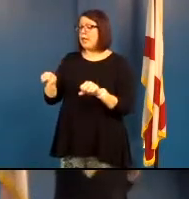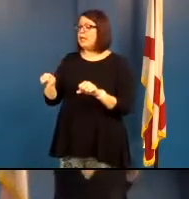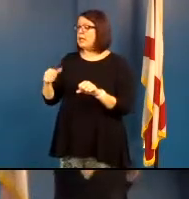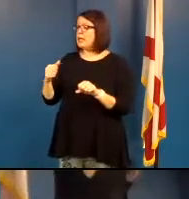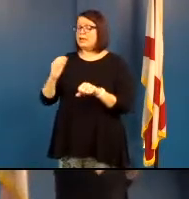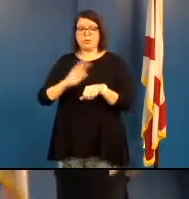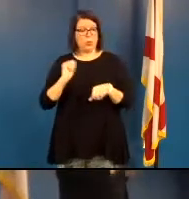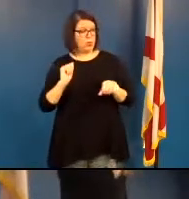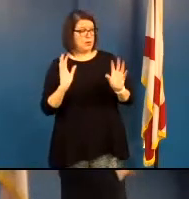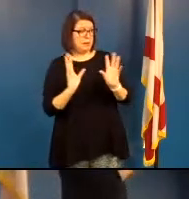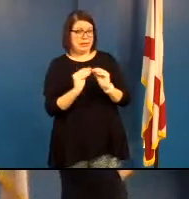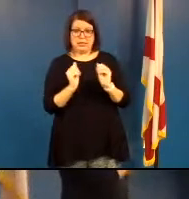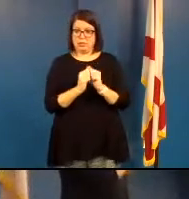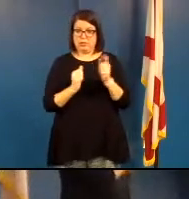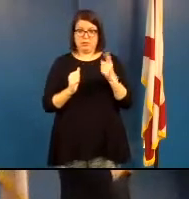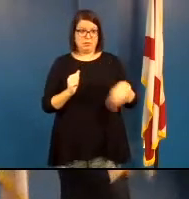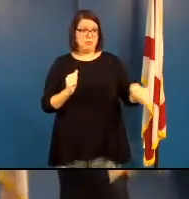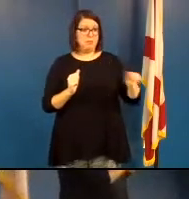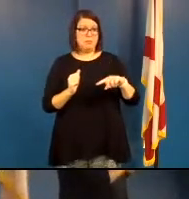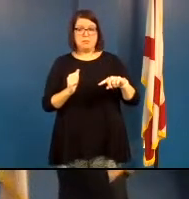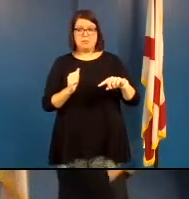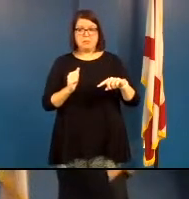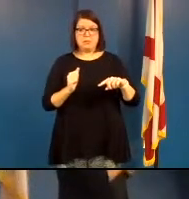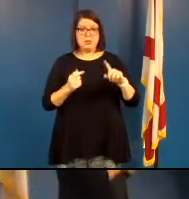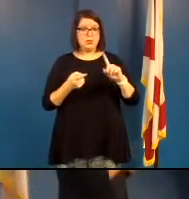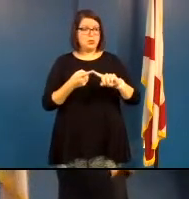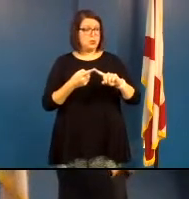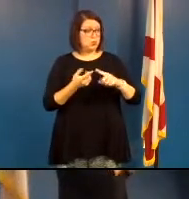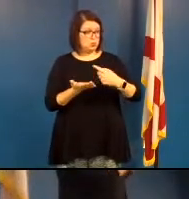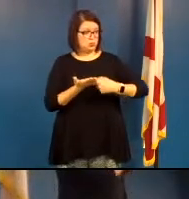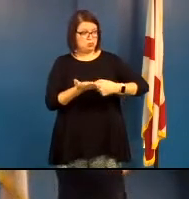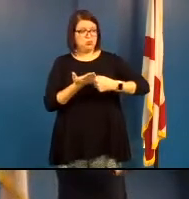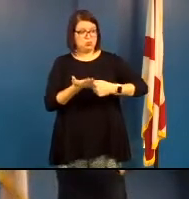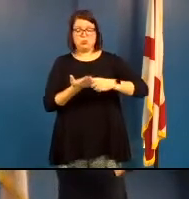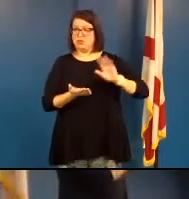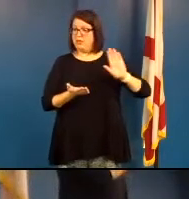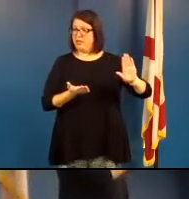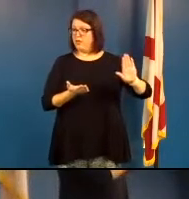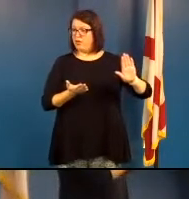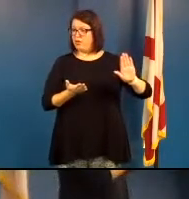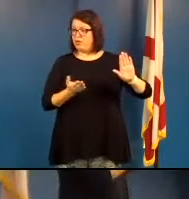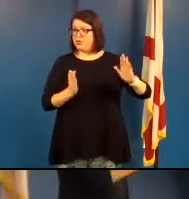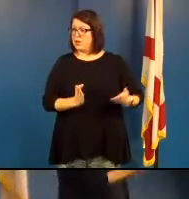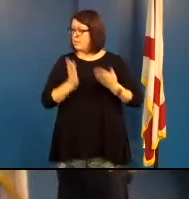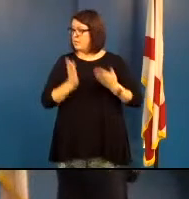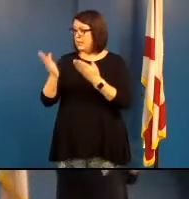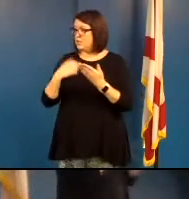meeting to review the provisions. So I think at this